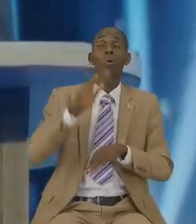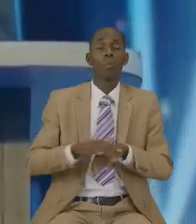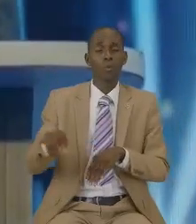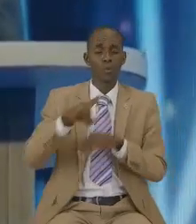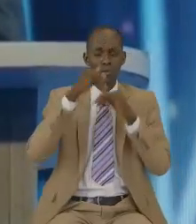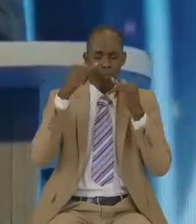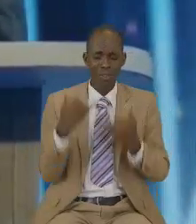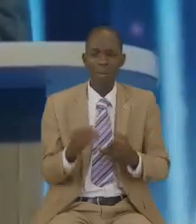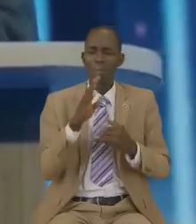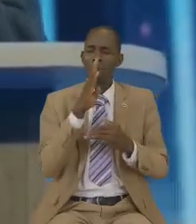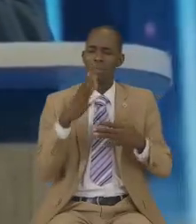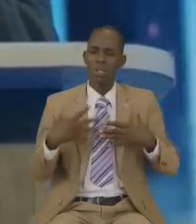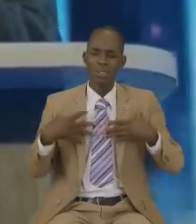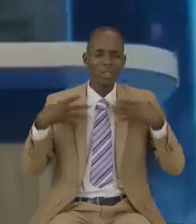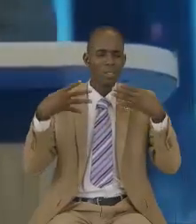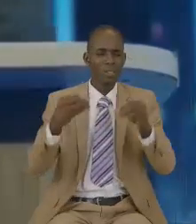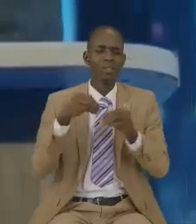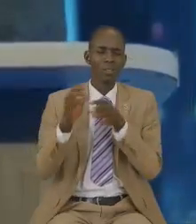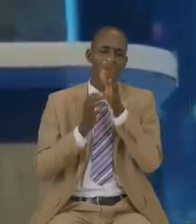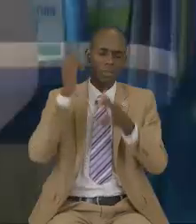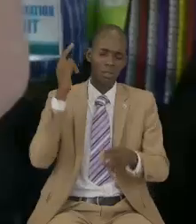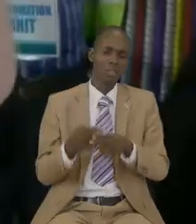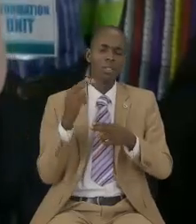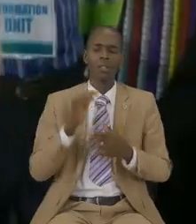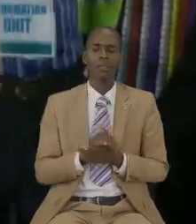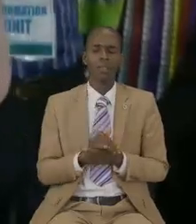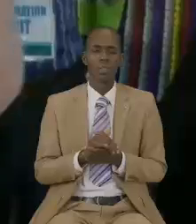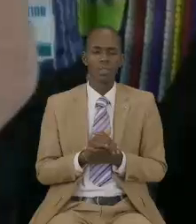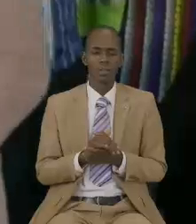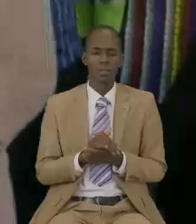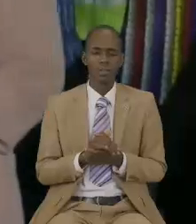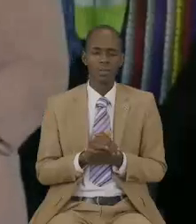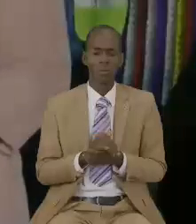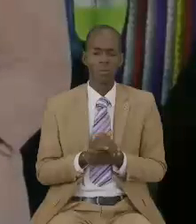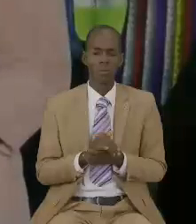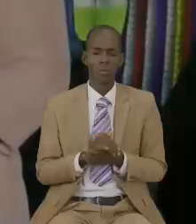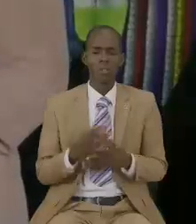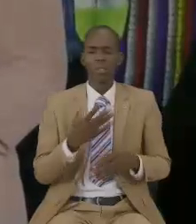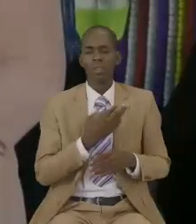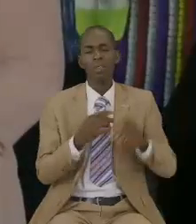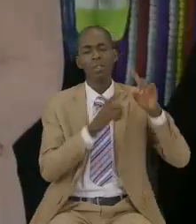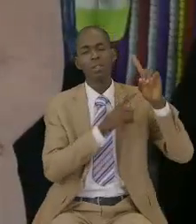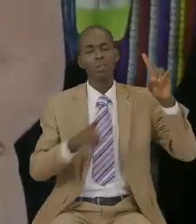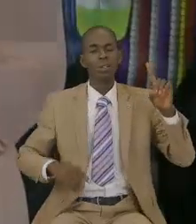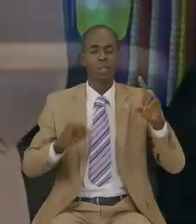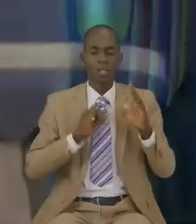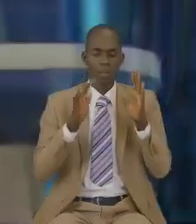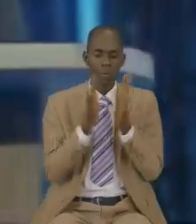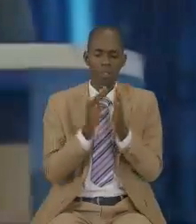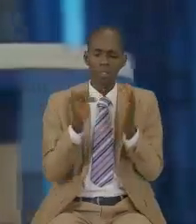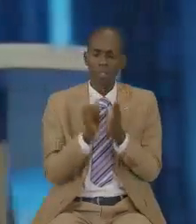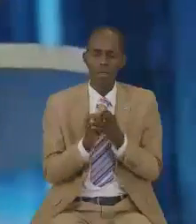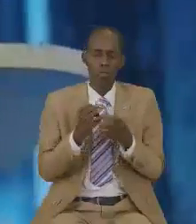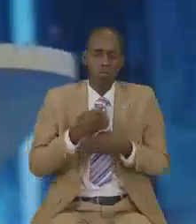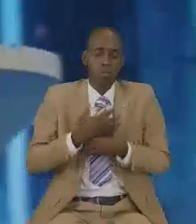now, be healed in Jesus' name. And Lord, I pray that